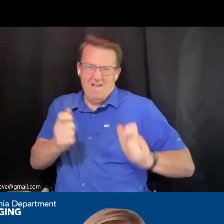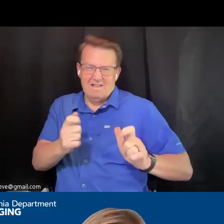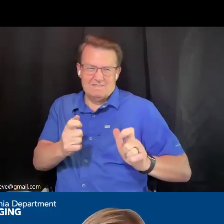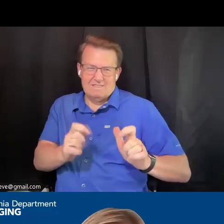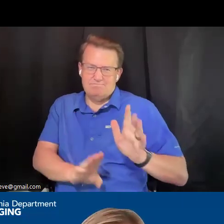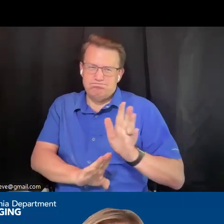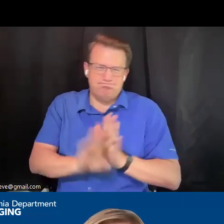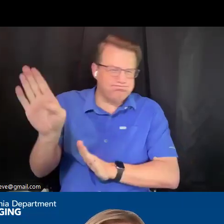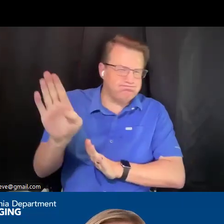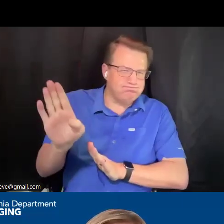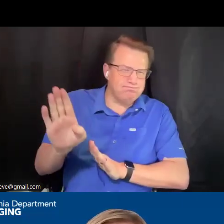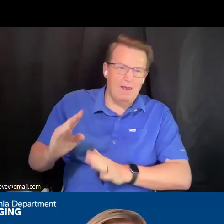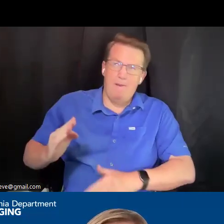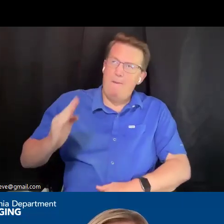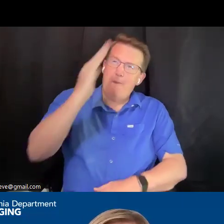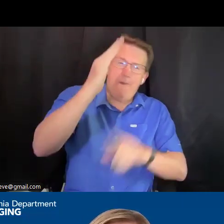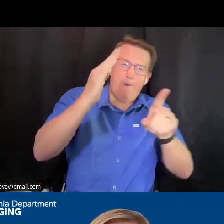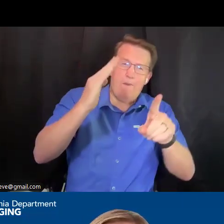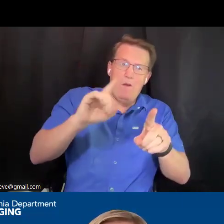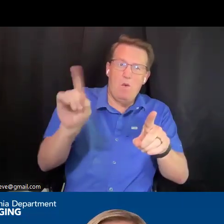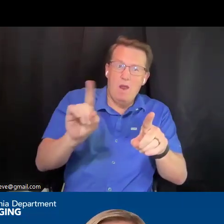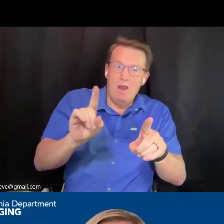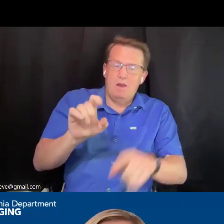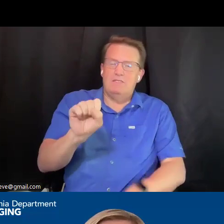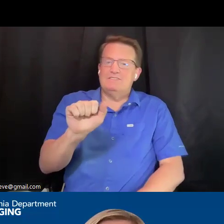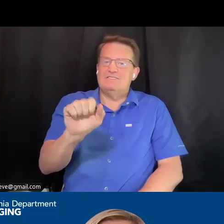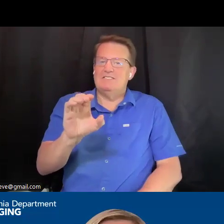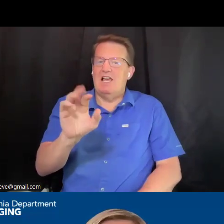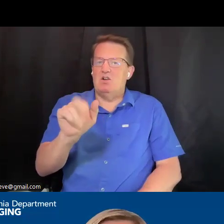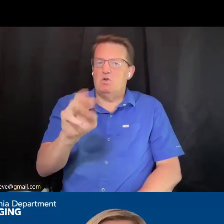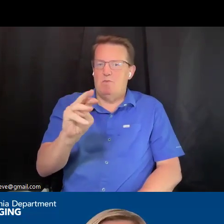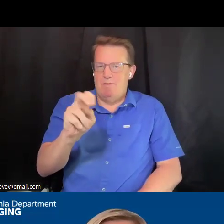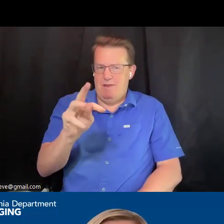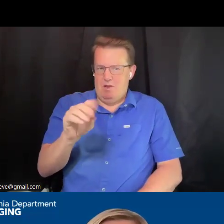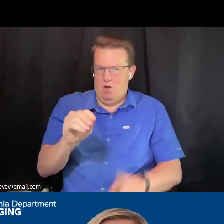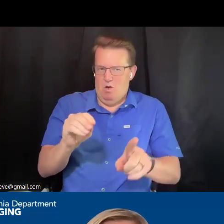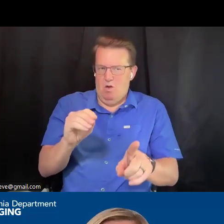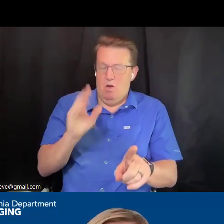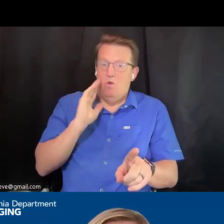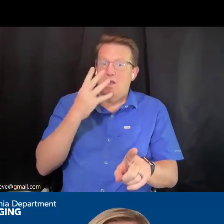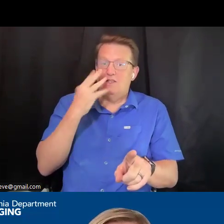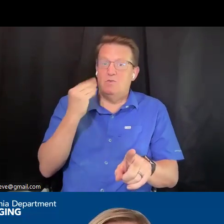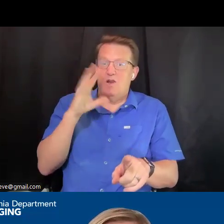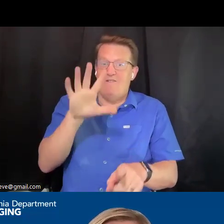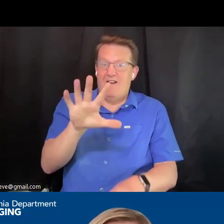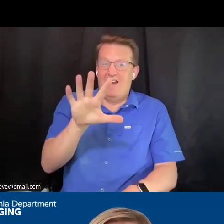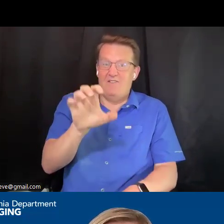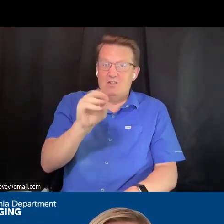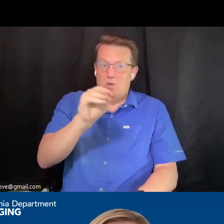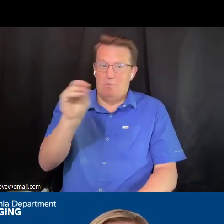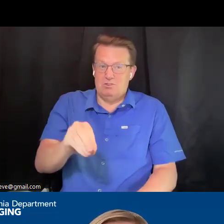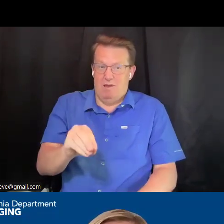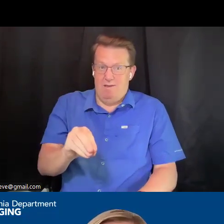a percentage is in the Sacramento area, where we will experience over 500%